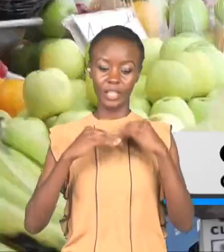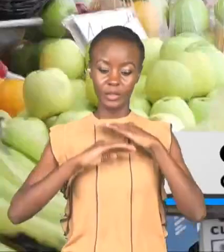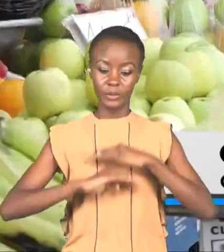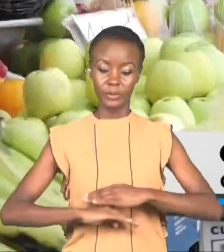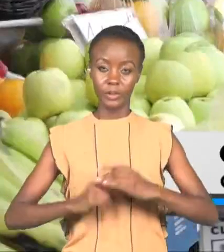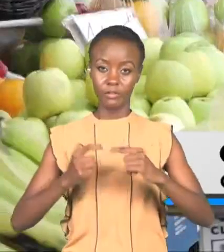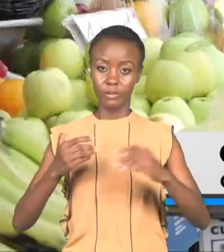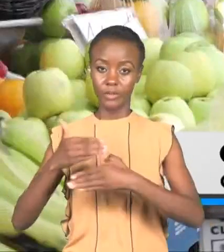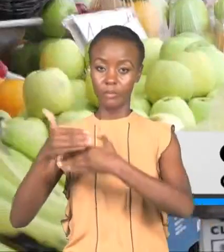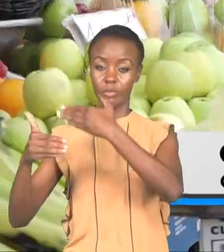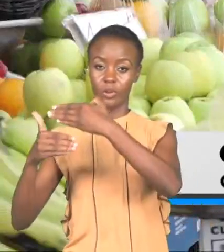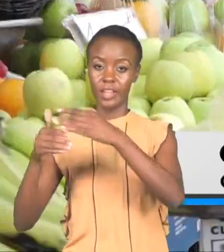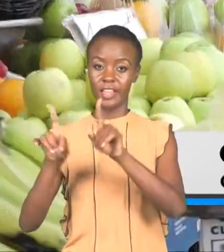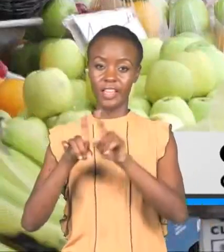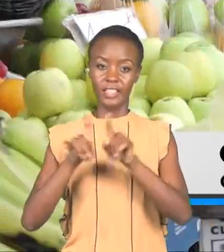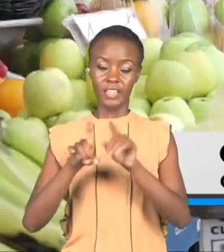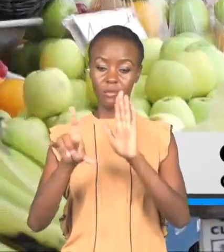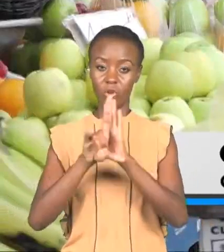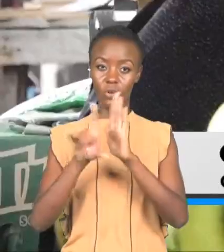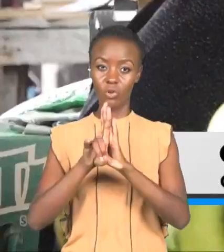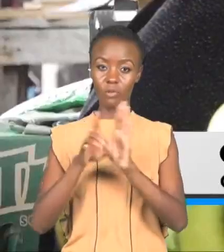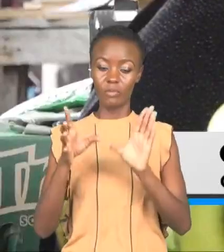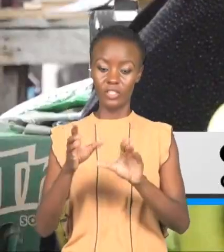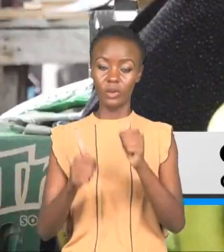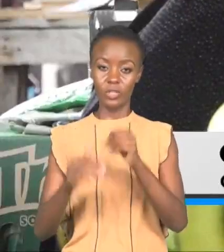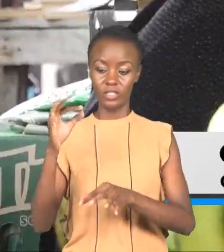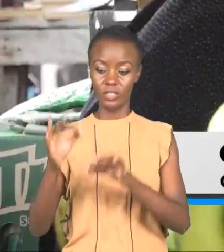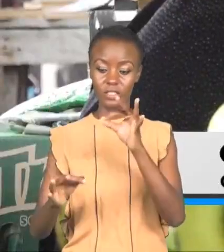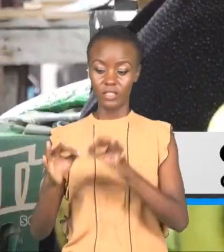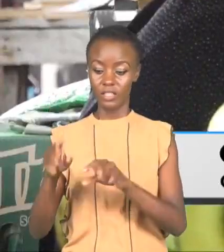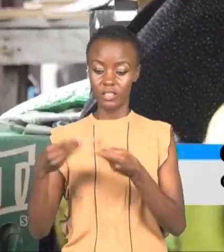Africa, and the lack of legal pressure exerted by judges on traffickers.